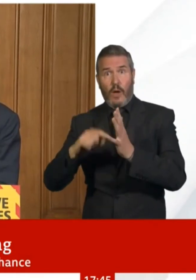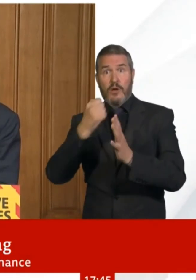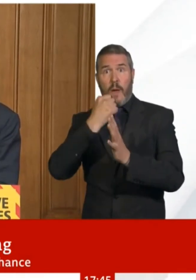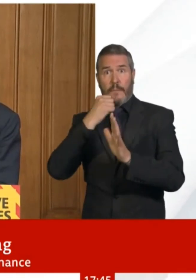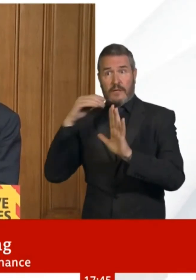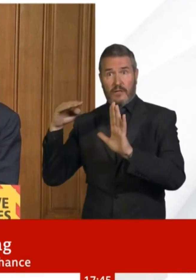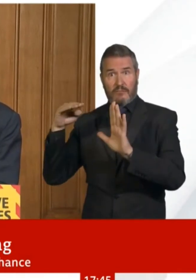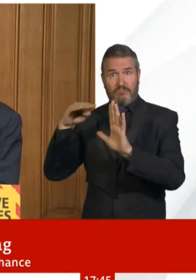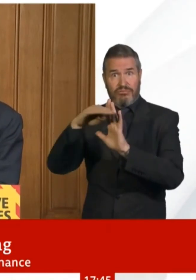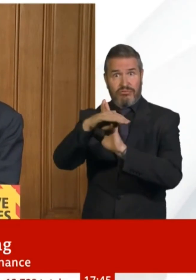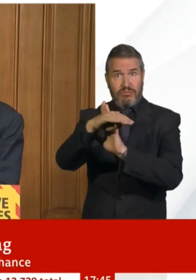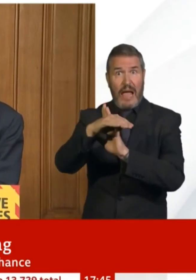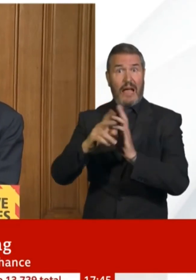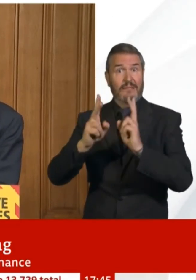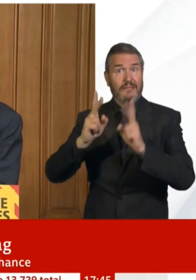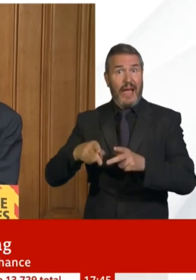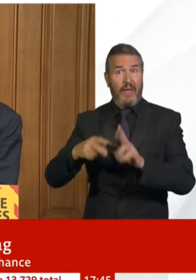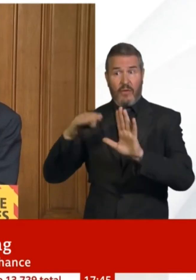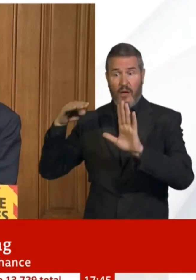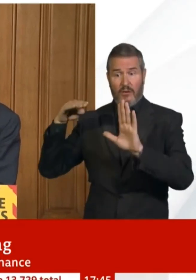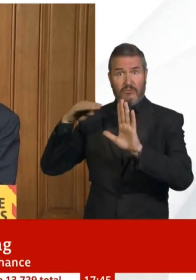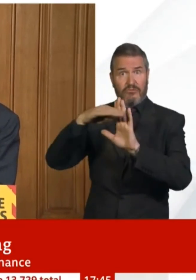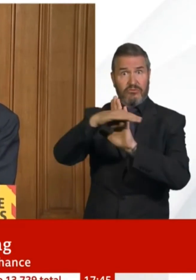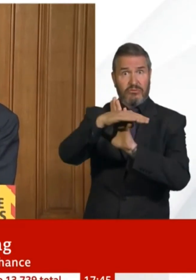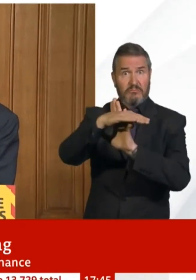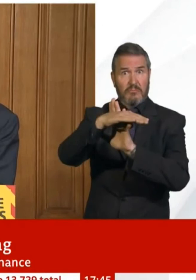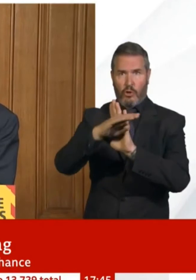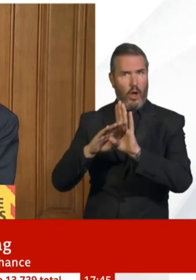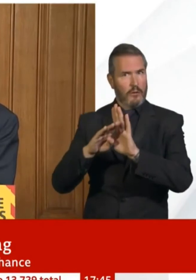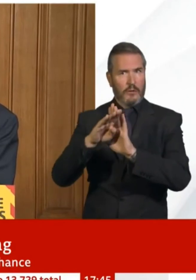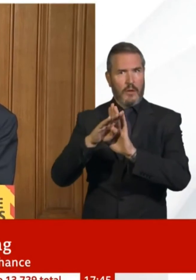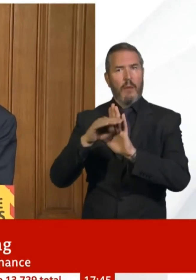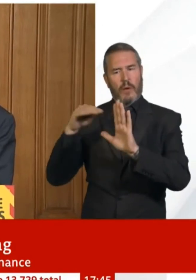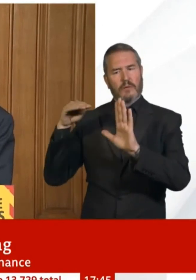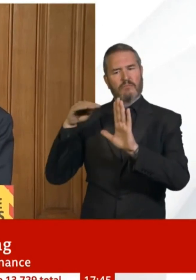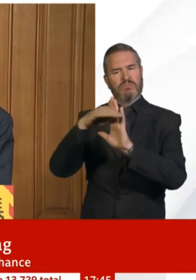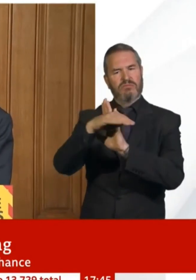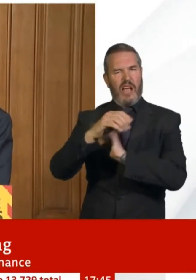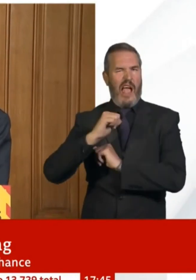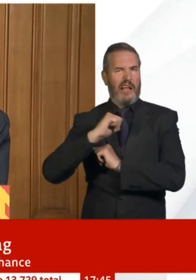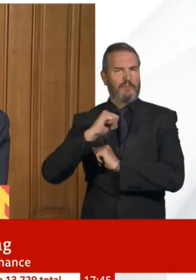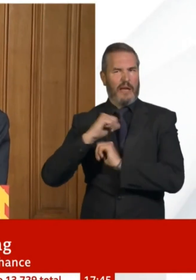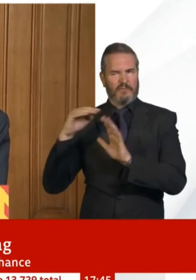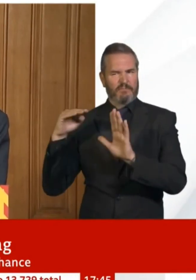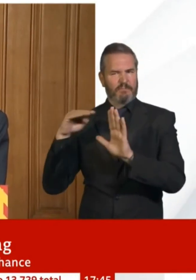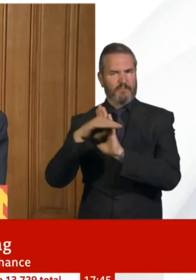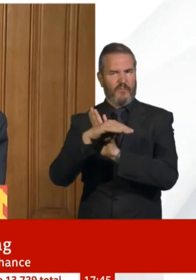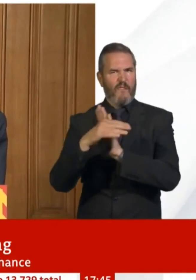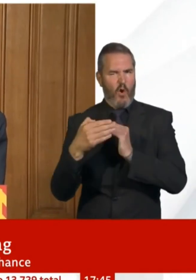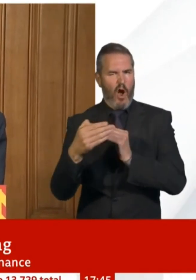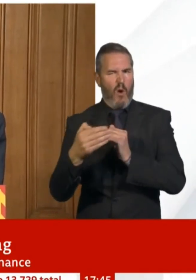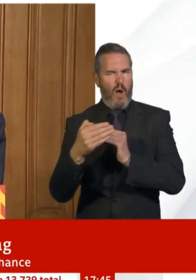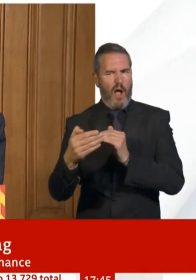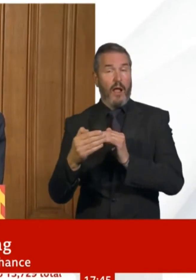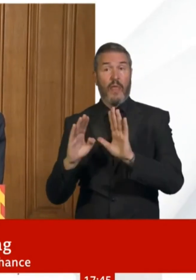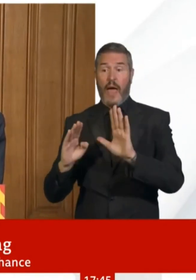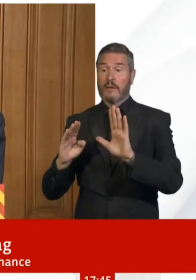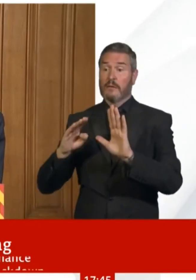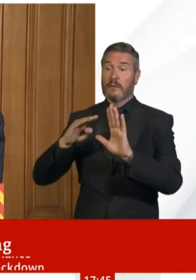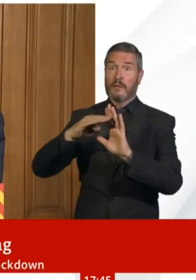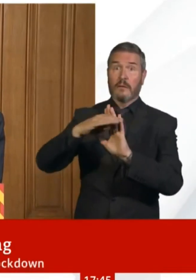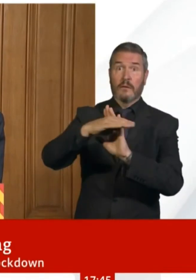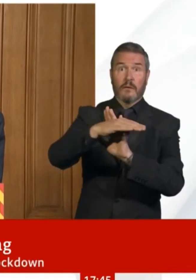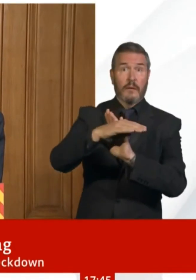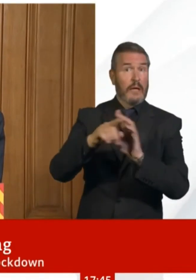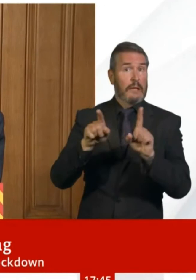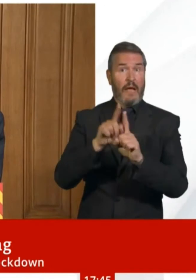potential flattening off of deaths, and I've said that probably will reach a plateau and then come down. That's very much the curve that's been followed